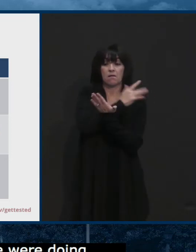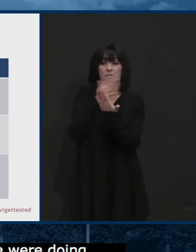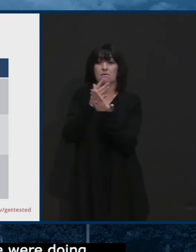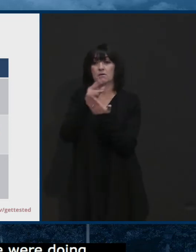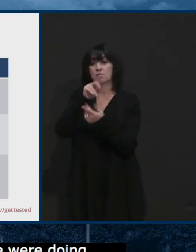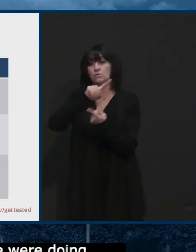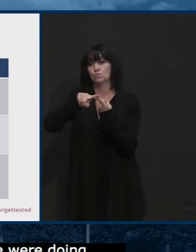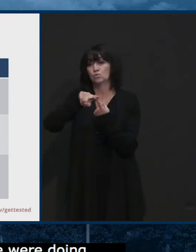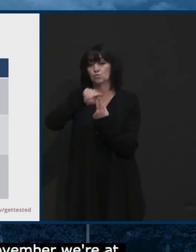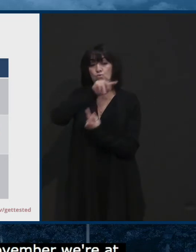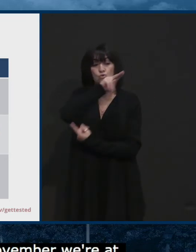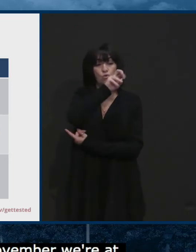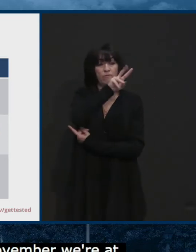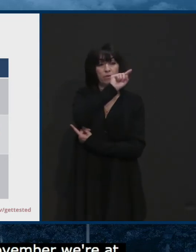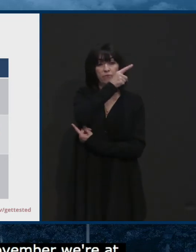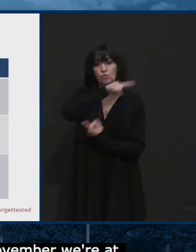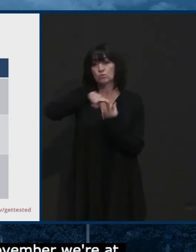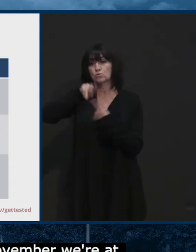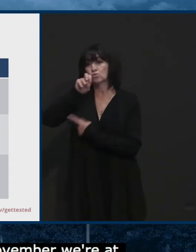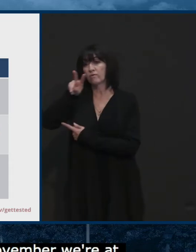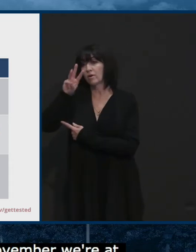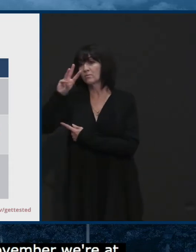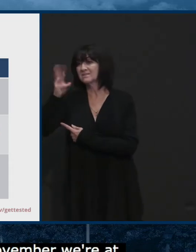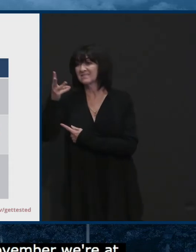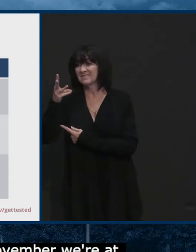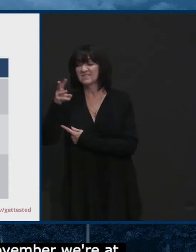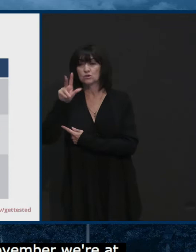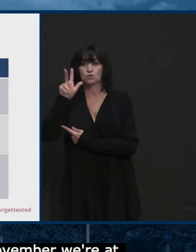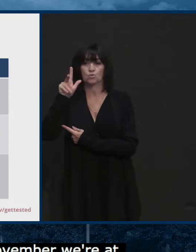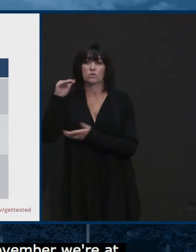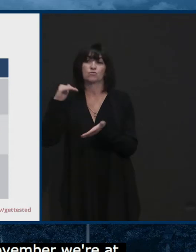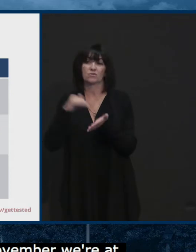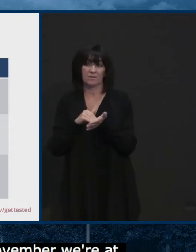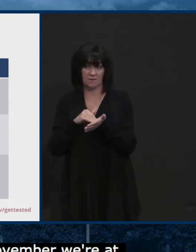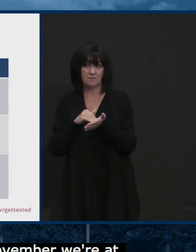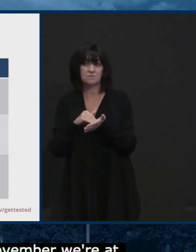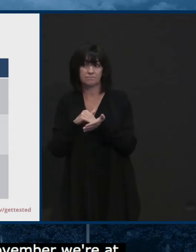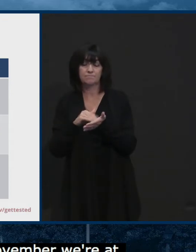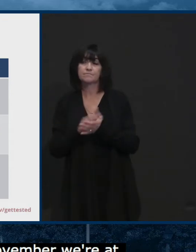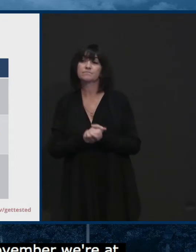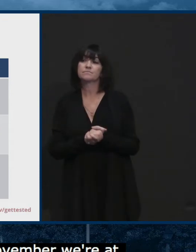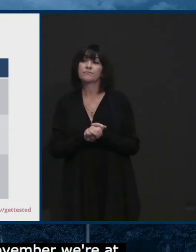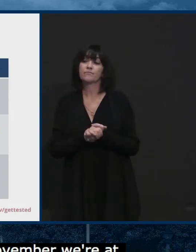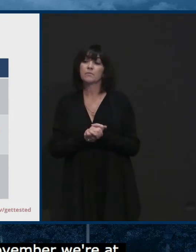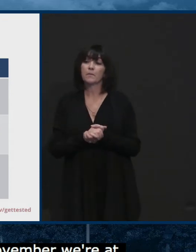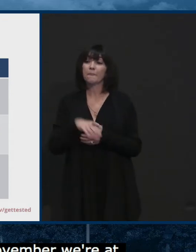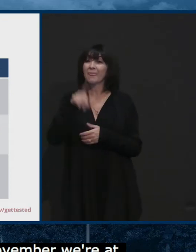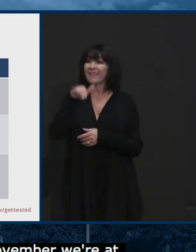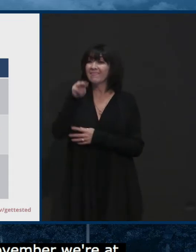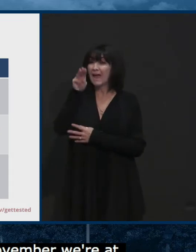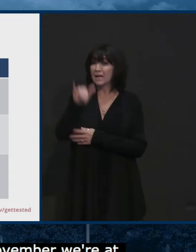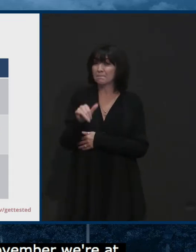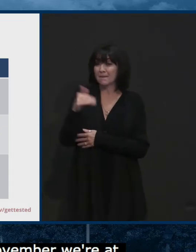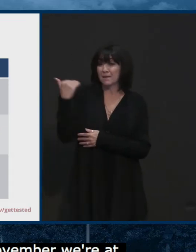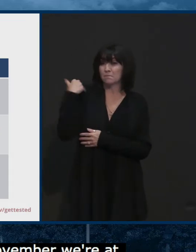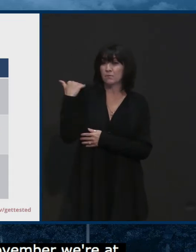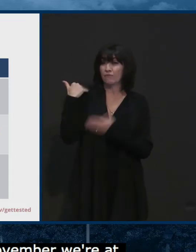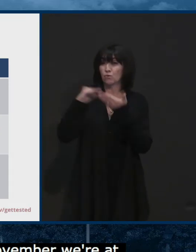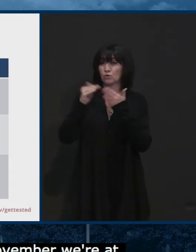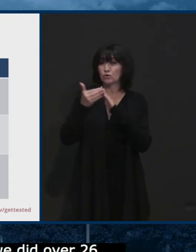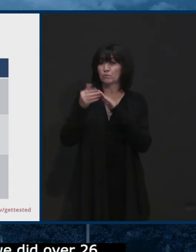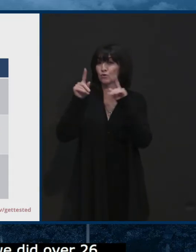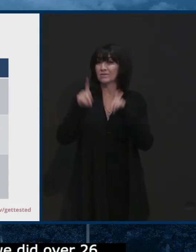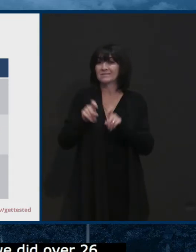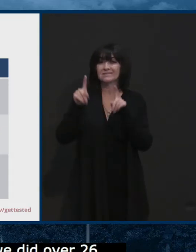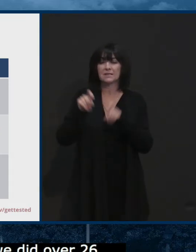to put that in comparison, in April, we did 26,000 tests over the full month. May, when we started our community testing campaign, we